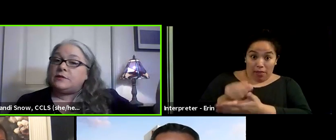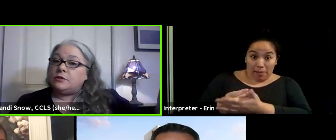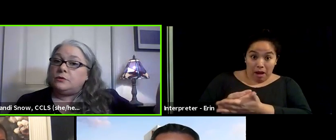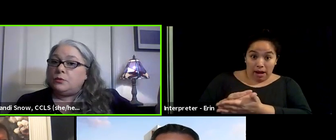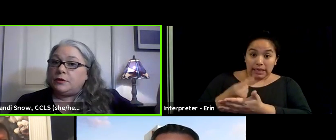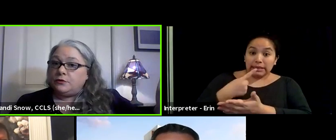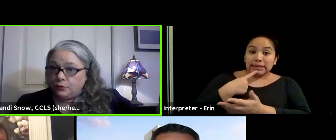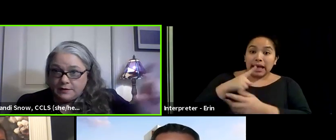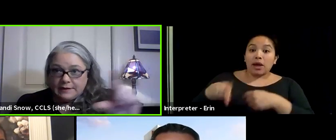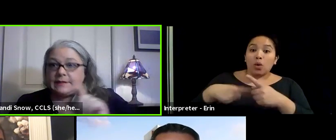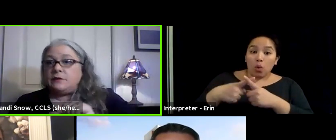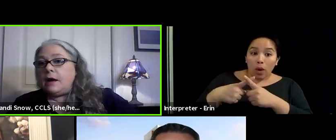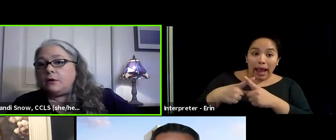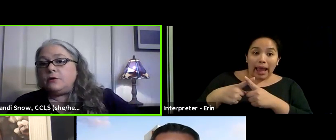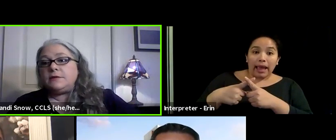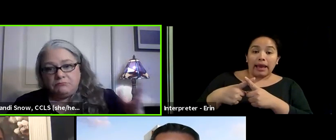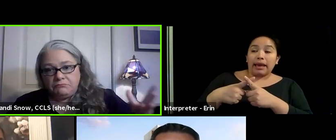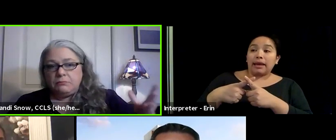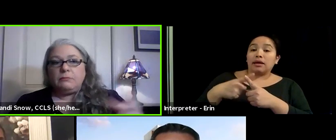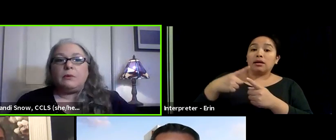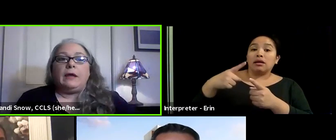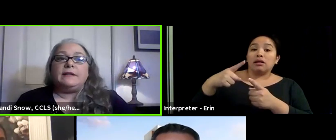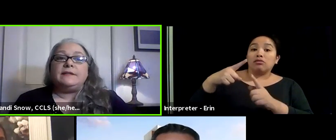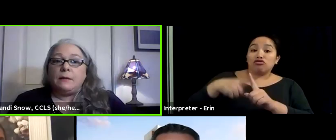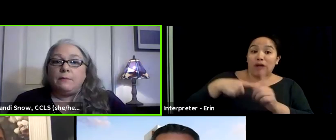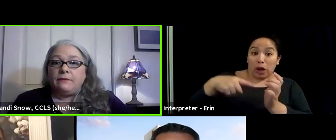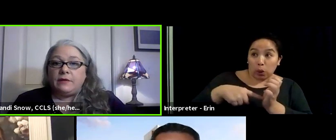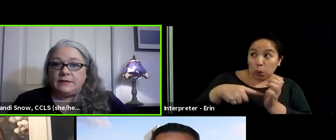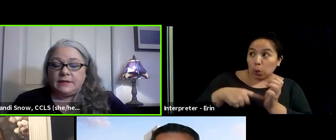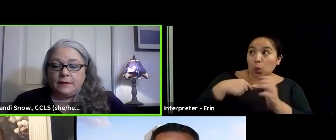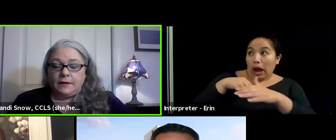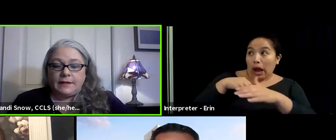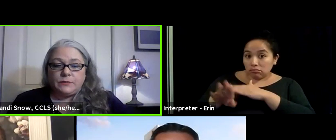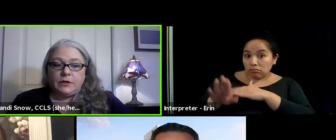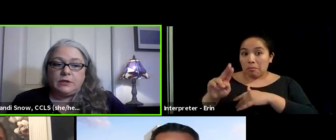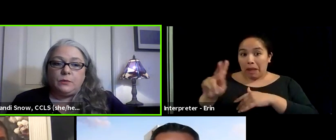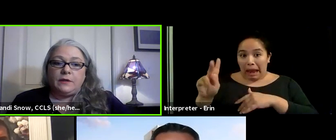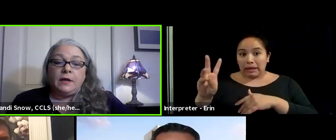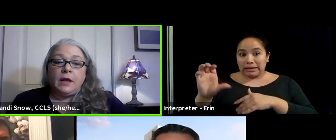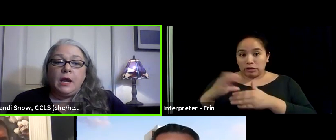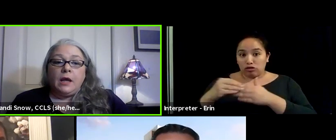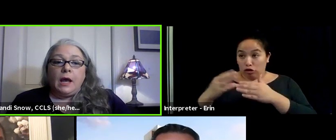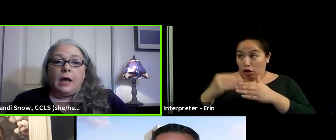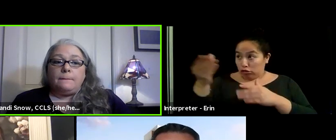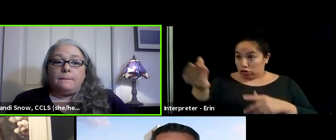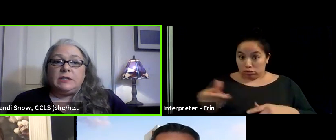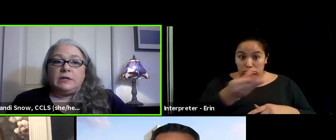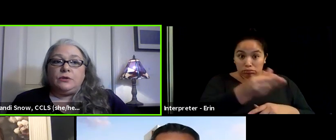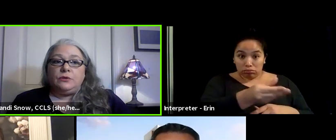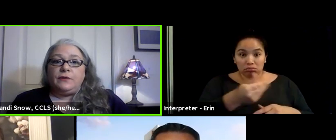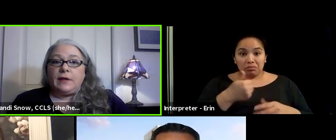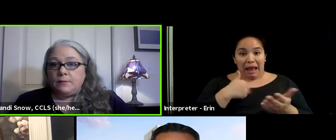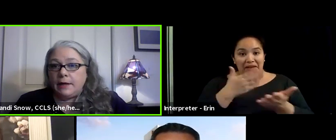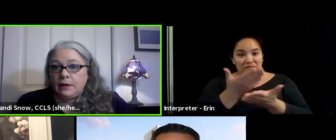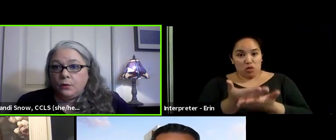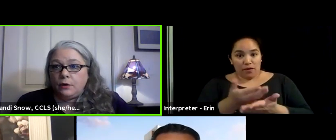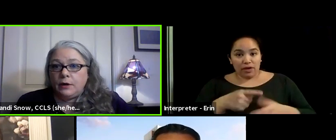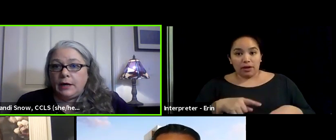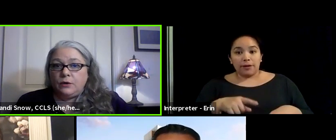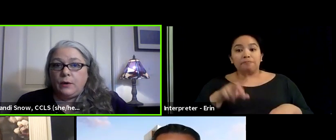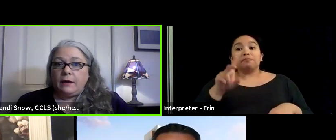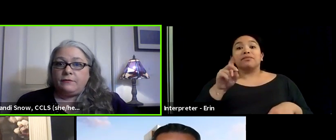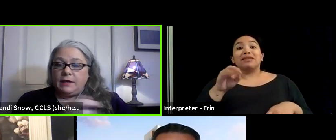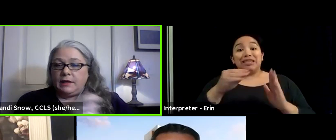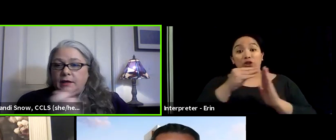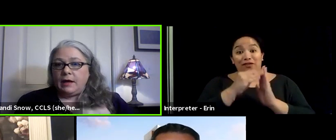the rent was due, you withdrew the $600. Okay, that's some evidence that that's what you did with it. Did you fill out a money order